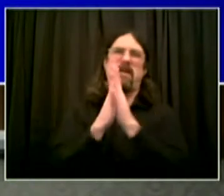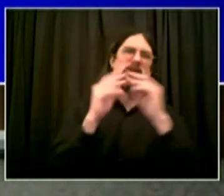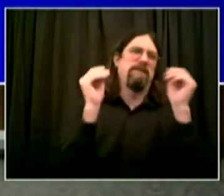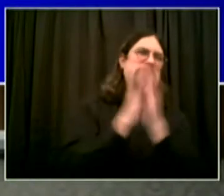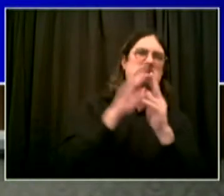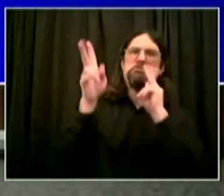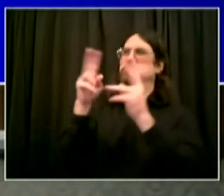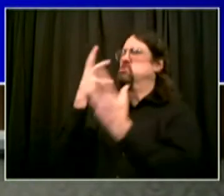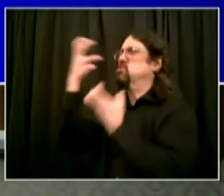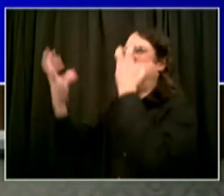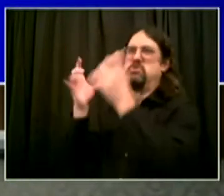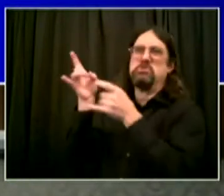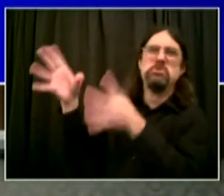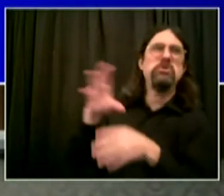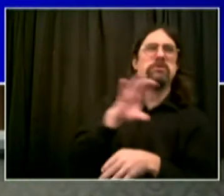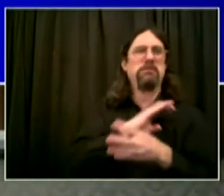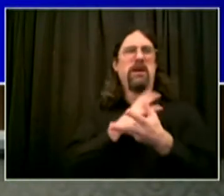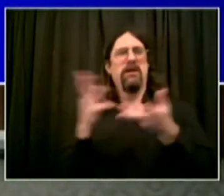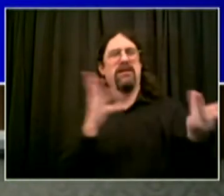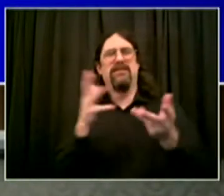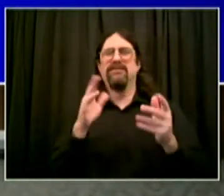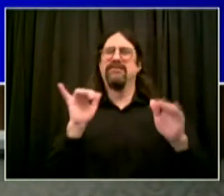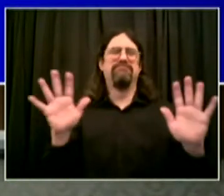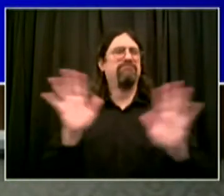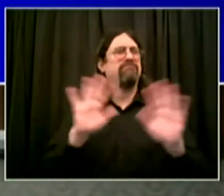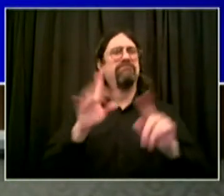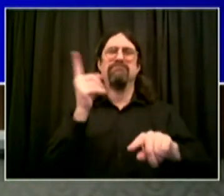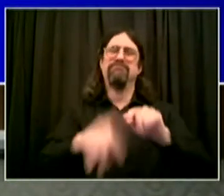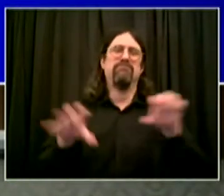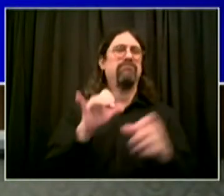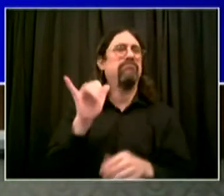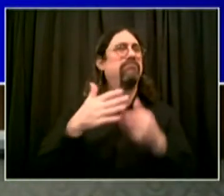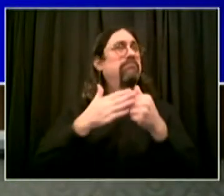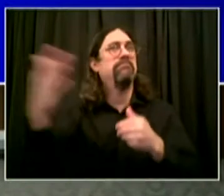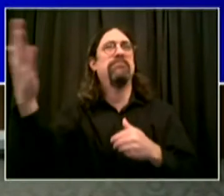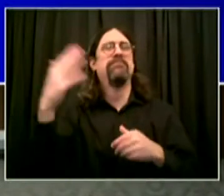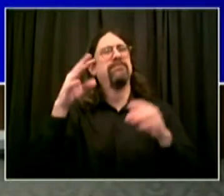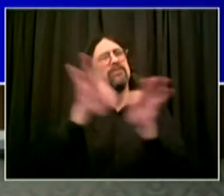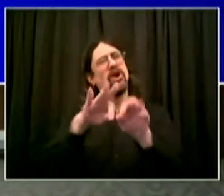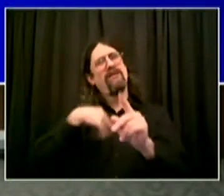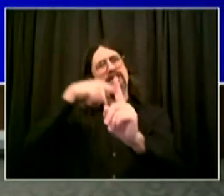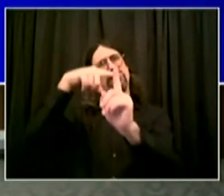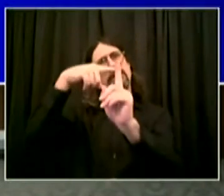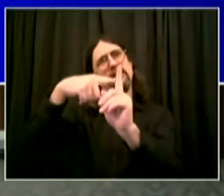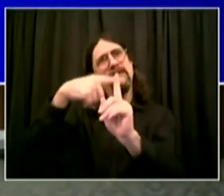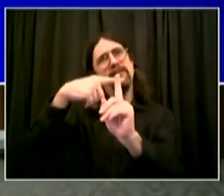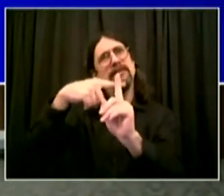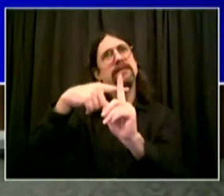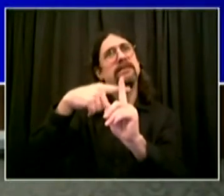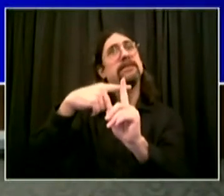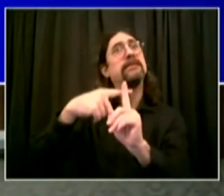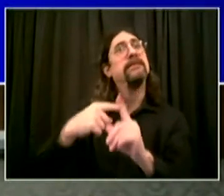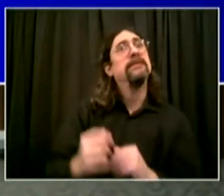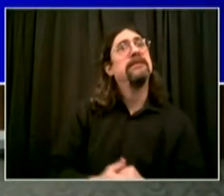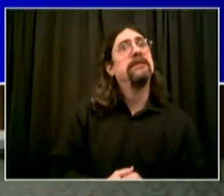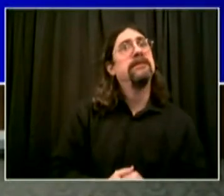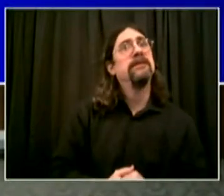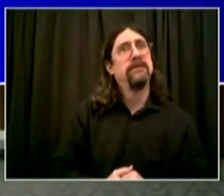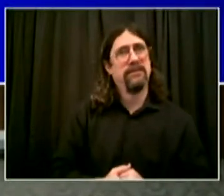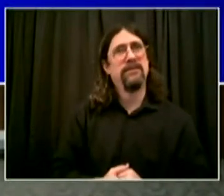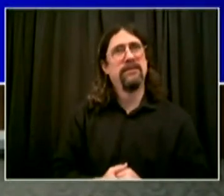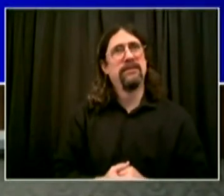bad guys while protecting everyone else's civil rights. So I commend you today, Mayor Bill de Blasio,